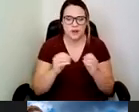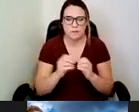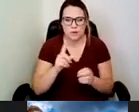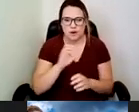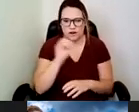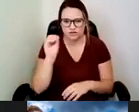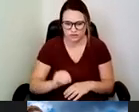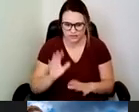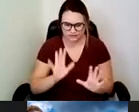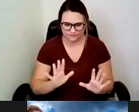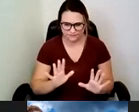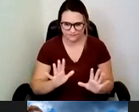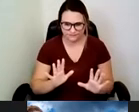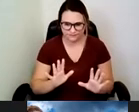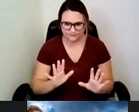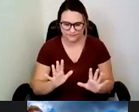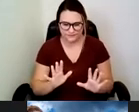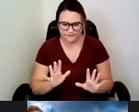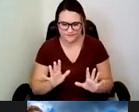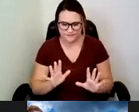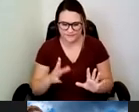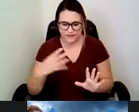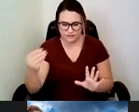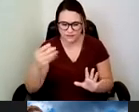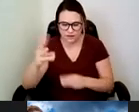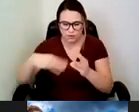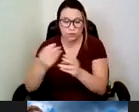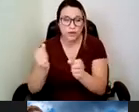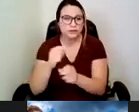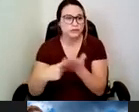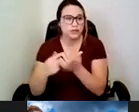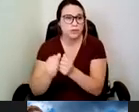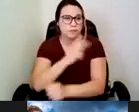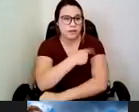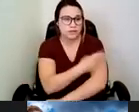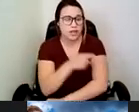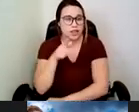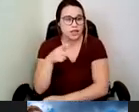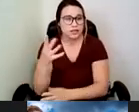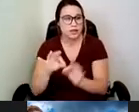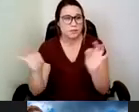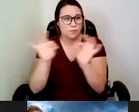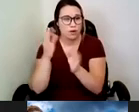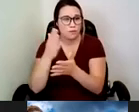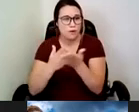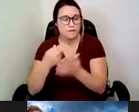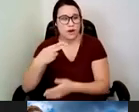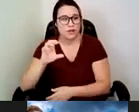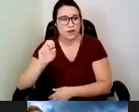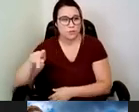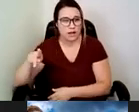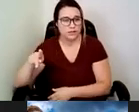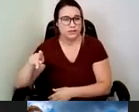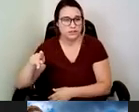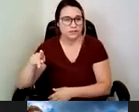when I'm talking to a patient, they may say, and this is like the important piece for the healthcare proxy,